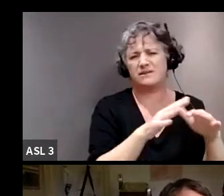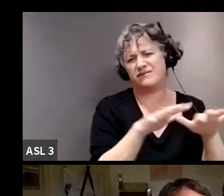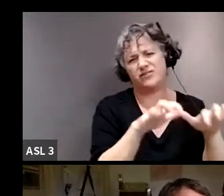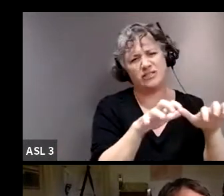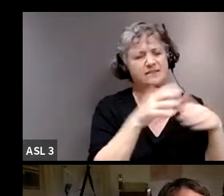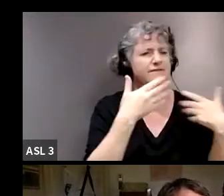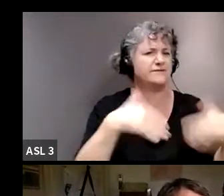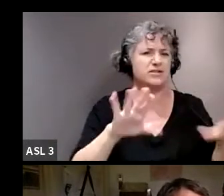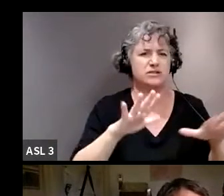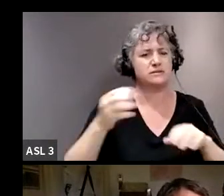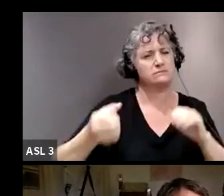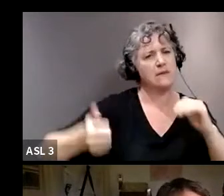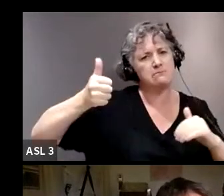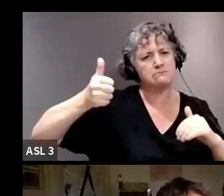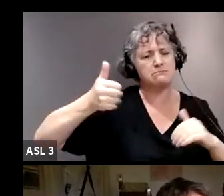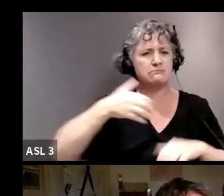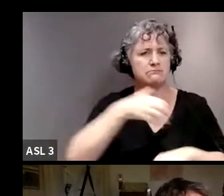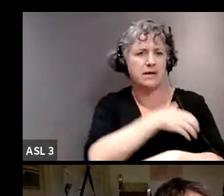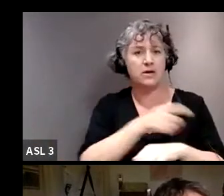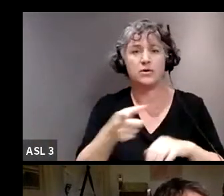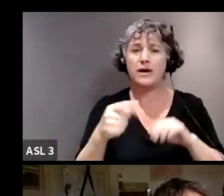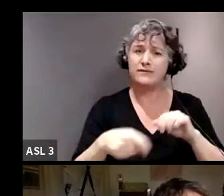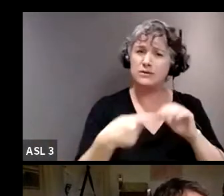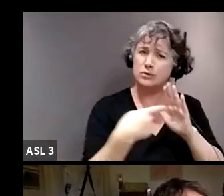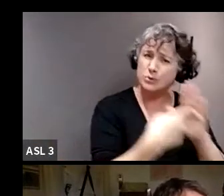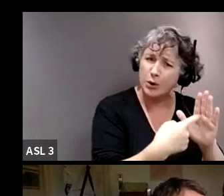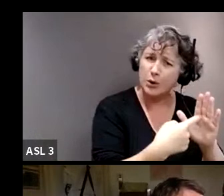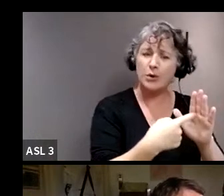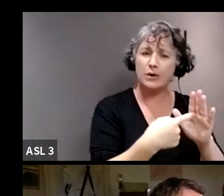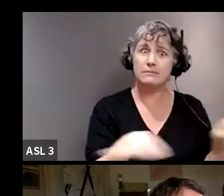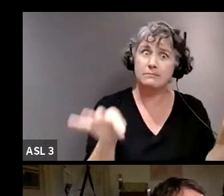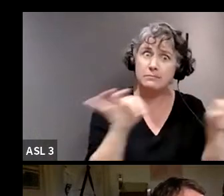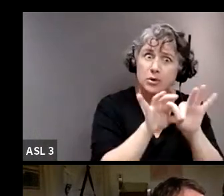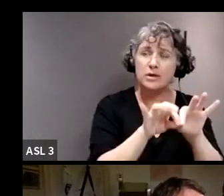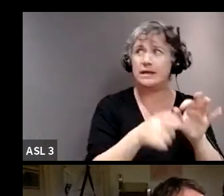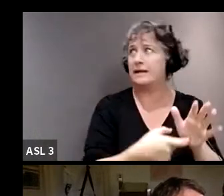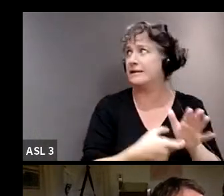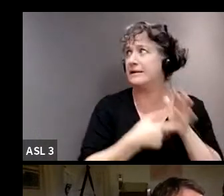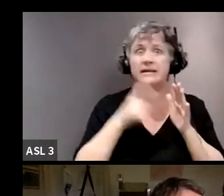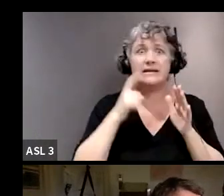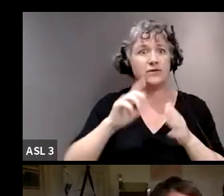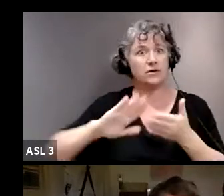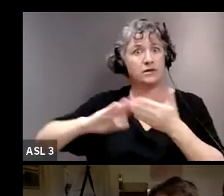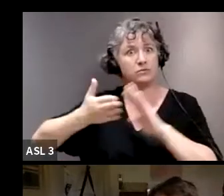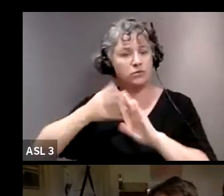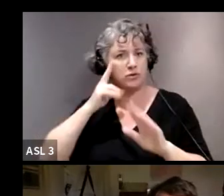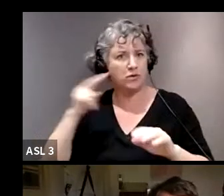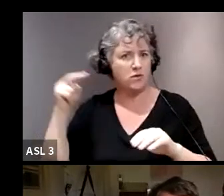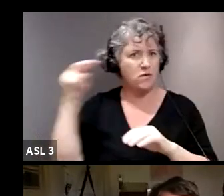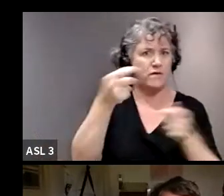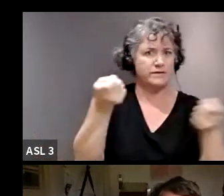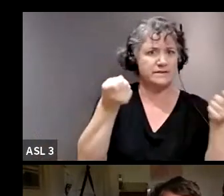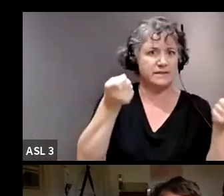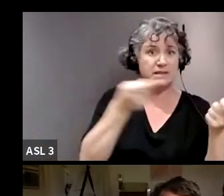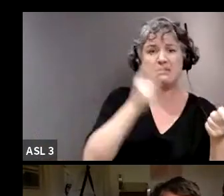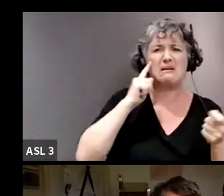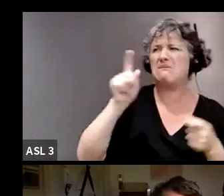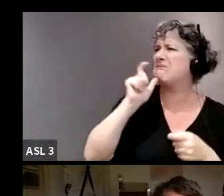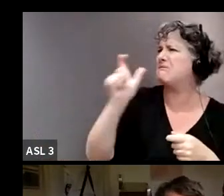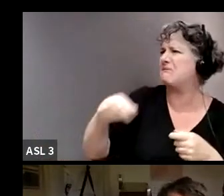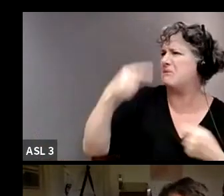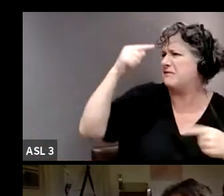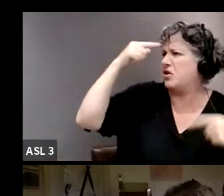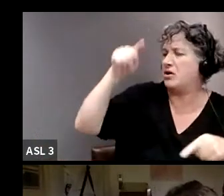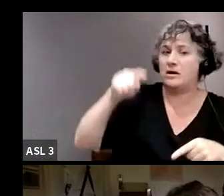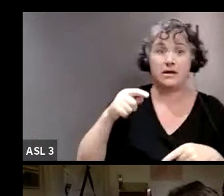case you all need to show scoff the importance and need for civilian oversight because clearly he doesn't think the police need it and by extension chief